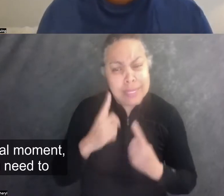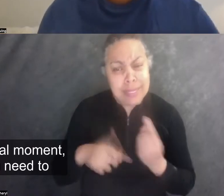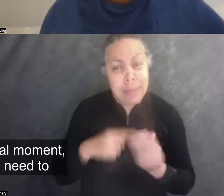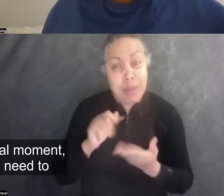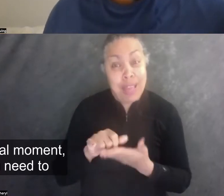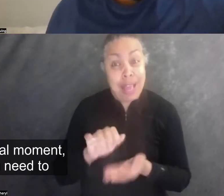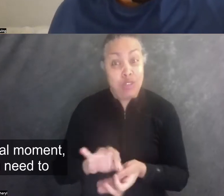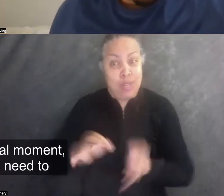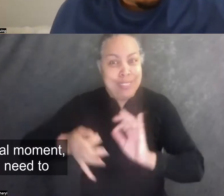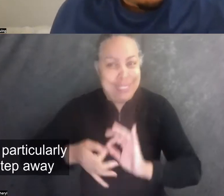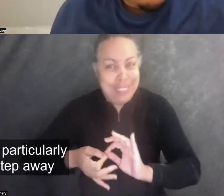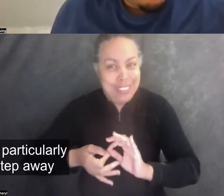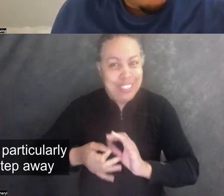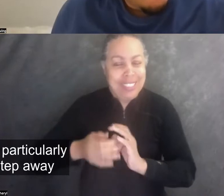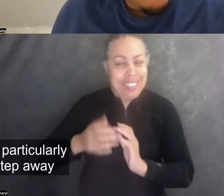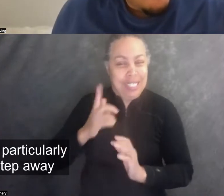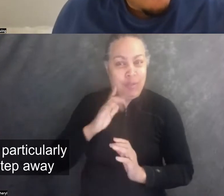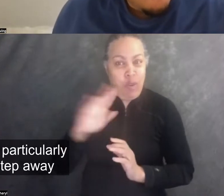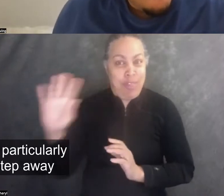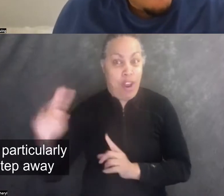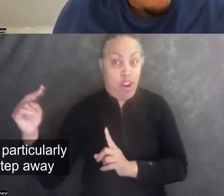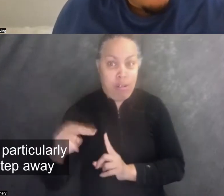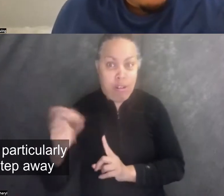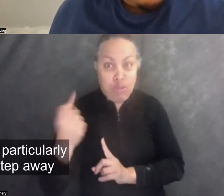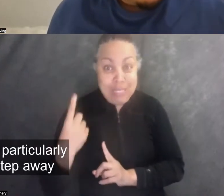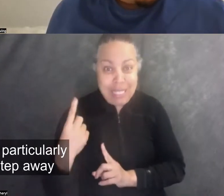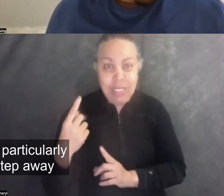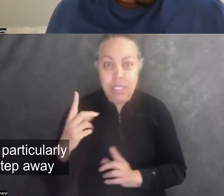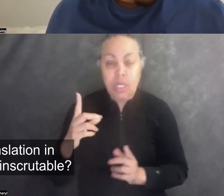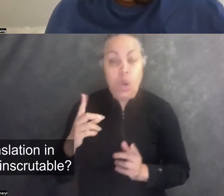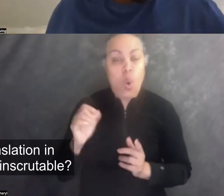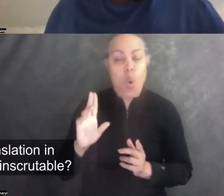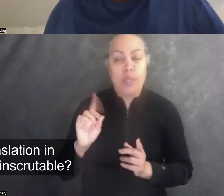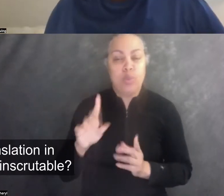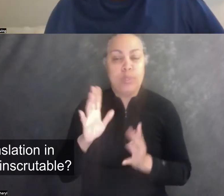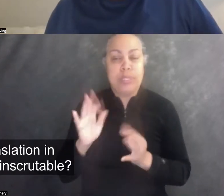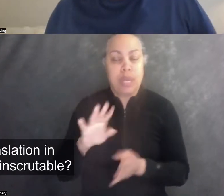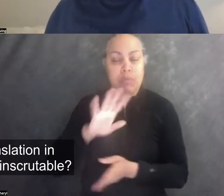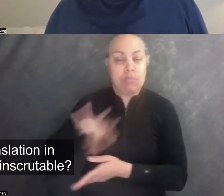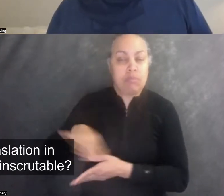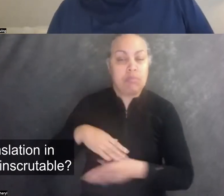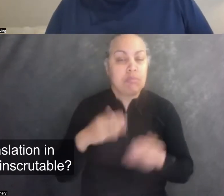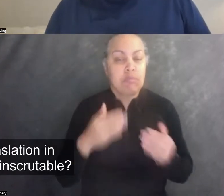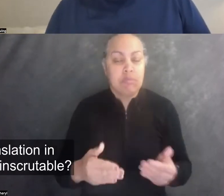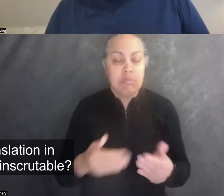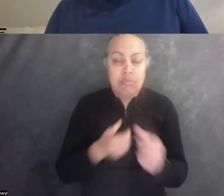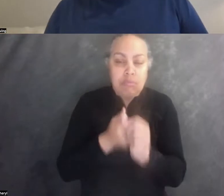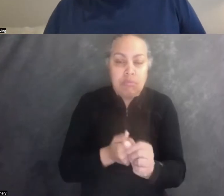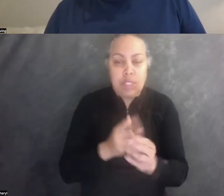moment, whether you need to, or whether you particularly persistently step away from that translation in order to remain